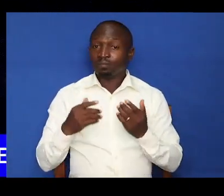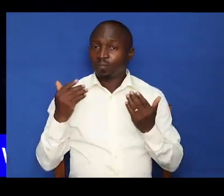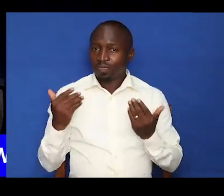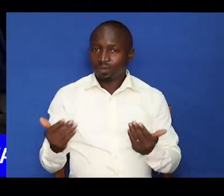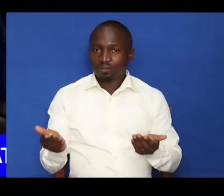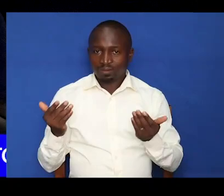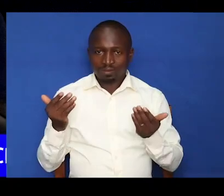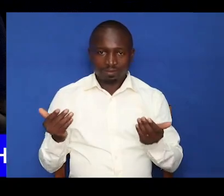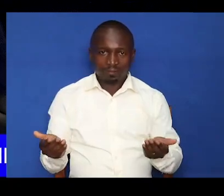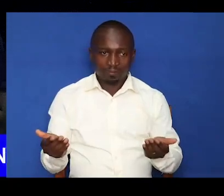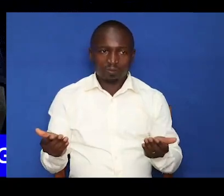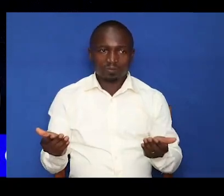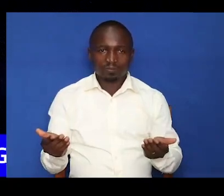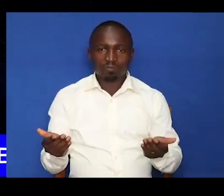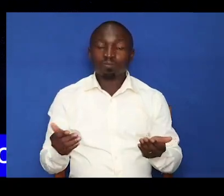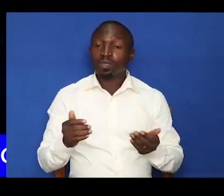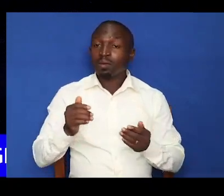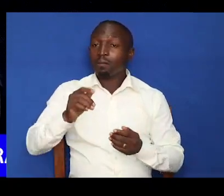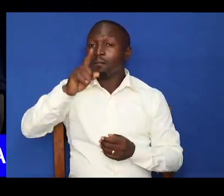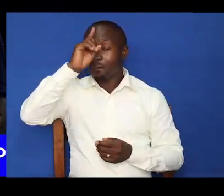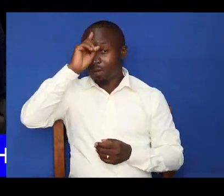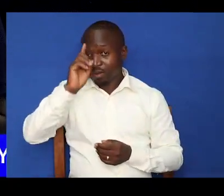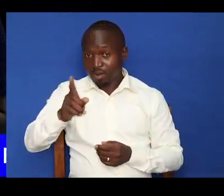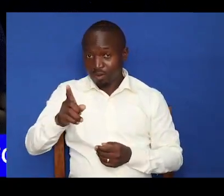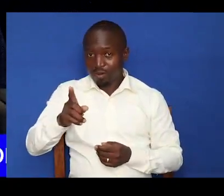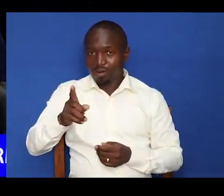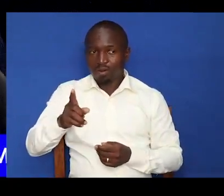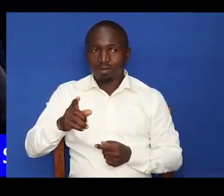now you are aware that